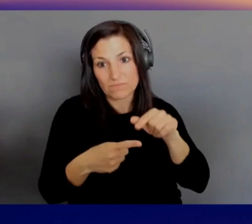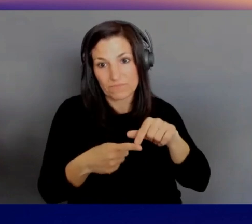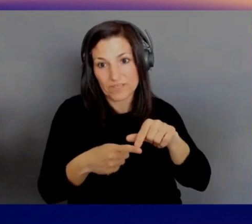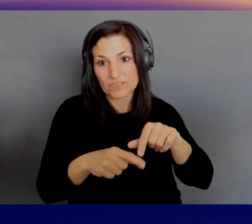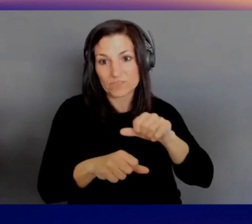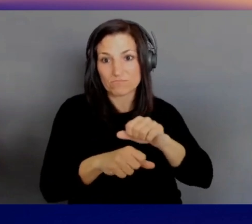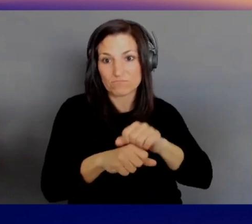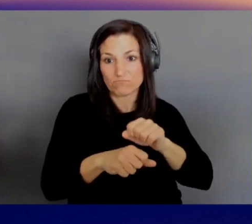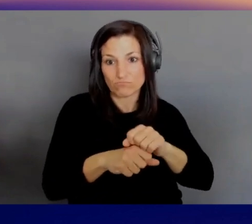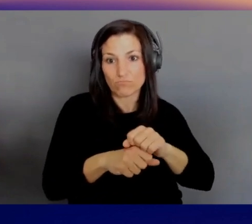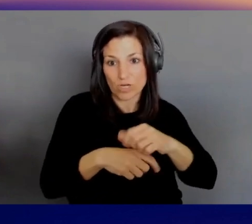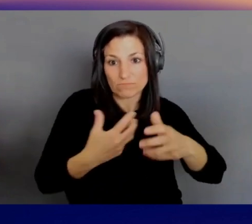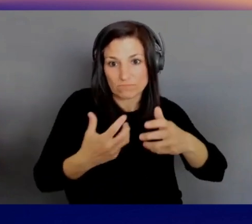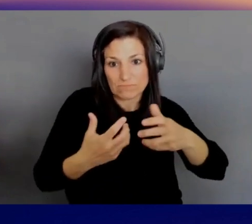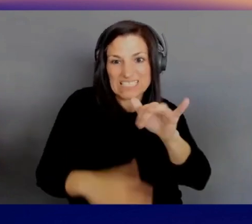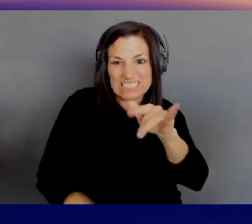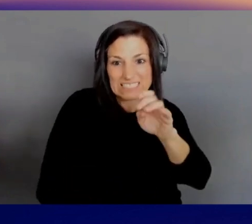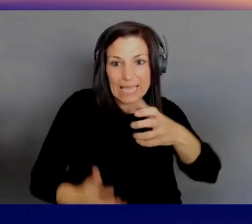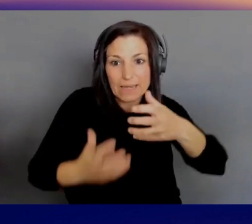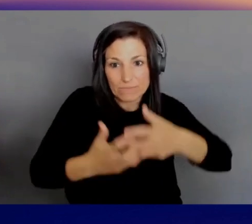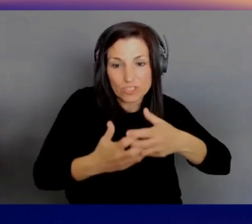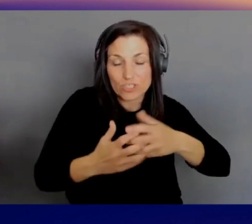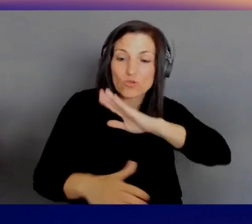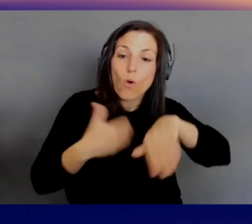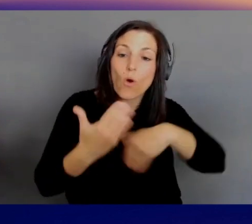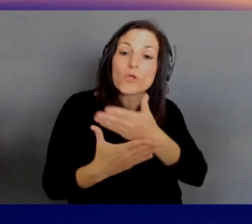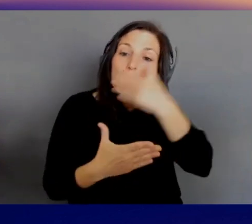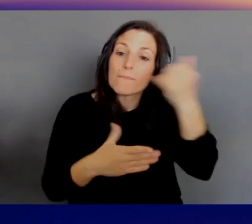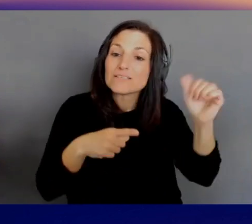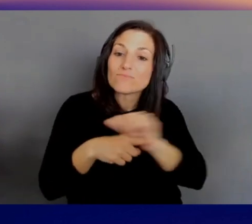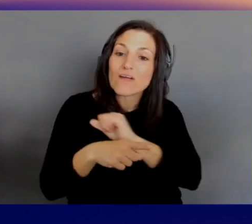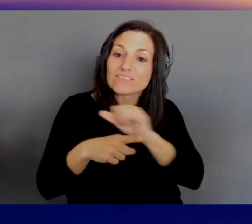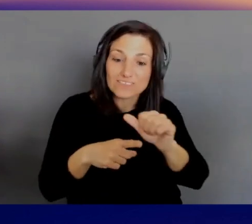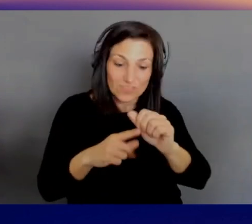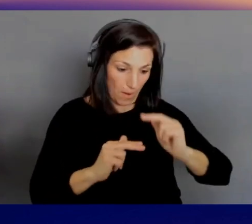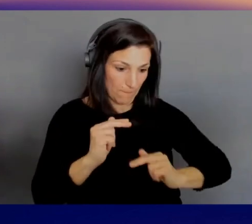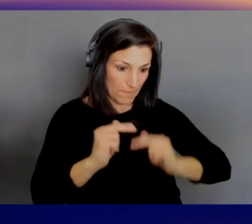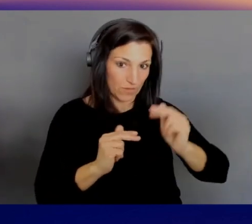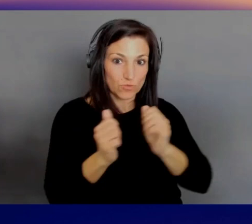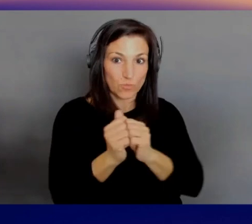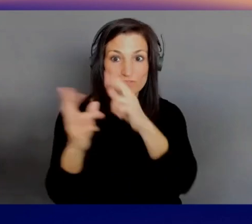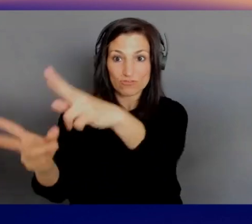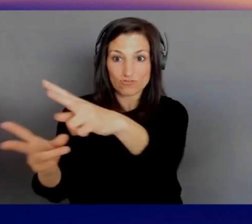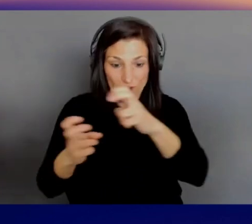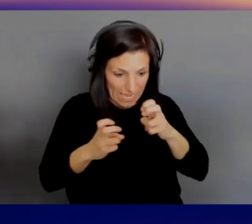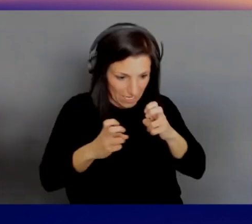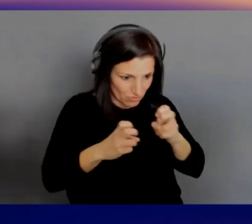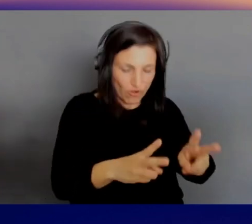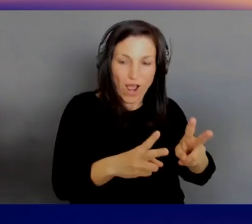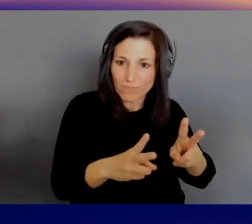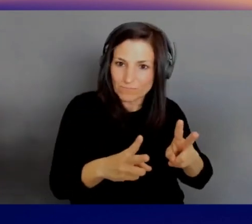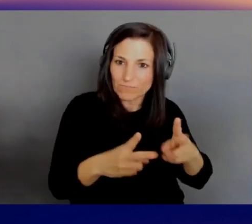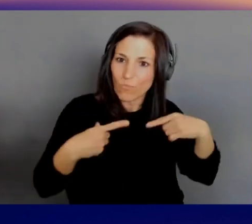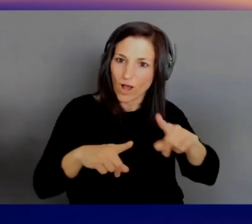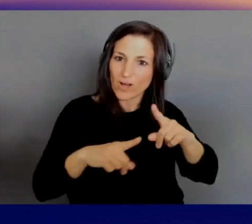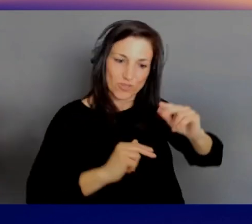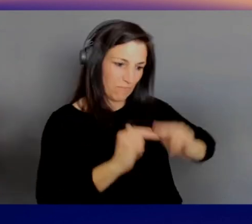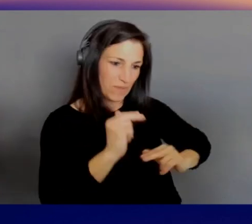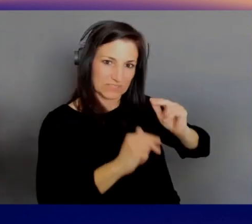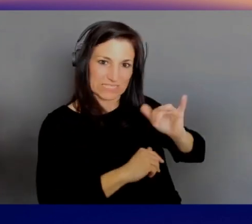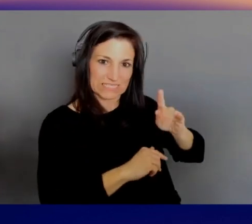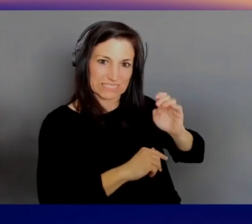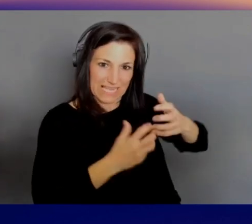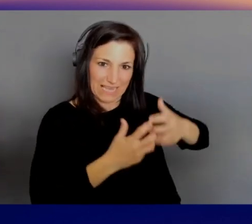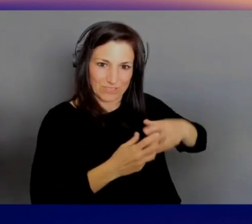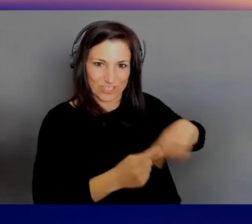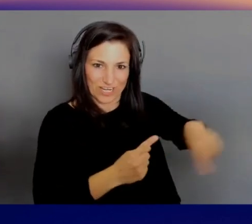practices are getting inbuilt while you drag and drop and start working on your workflow orchestrator. Super cool. Daraj, thank you